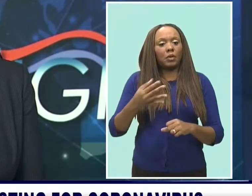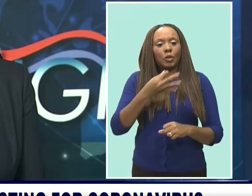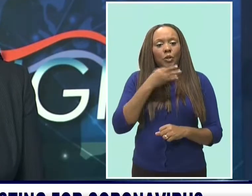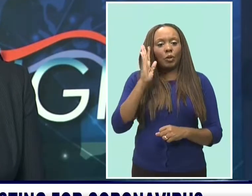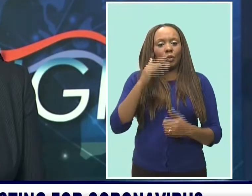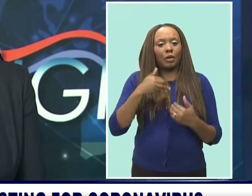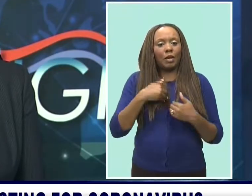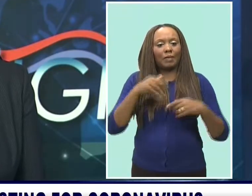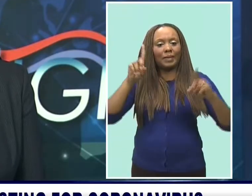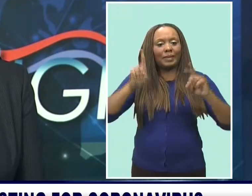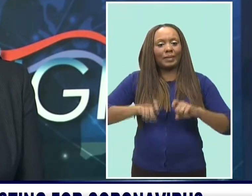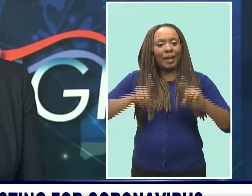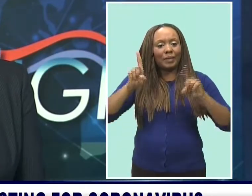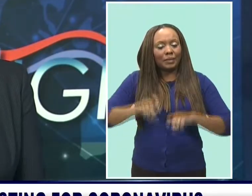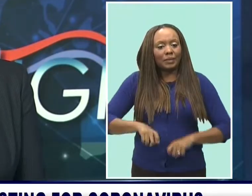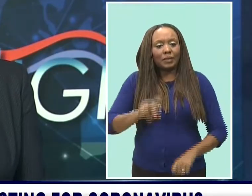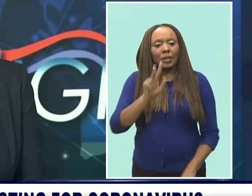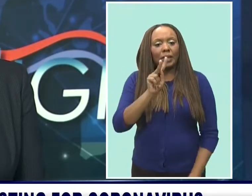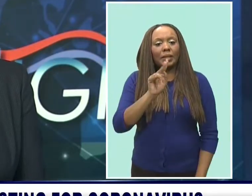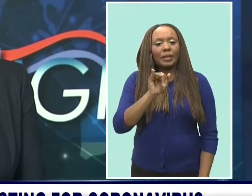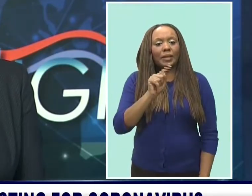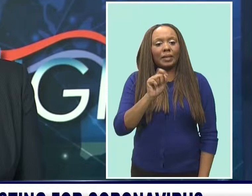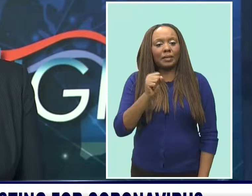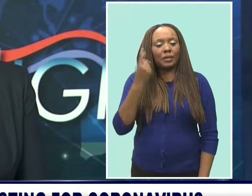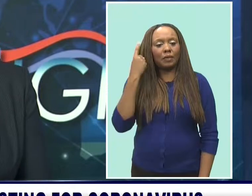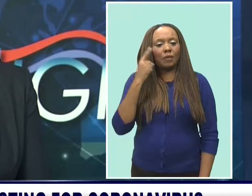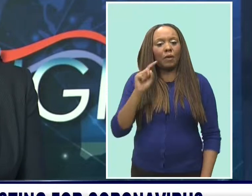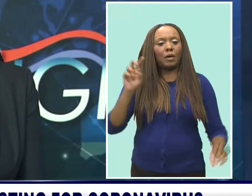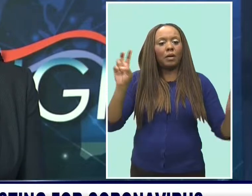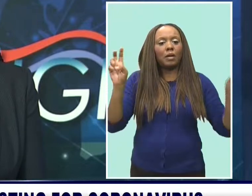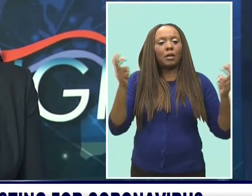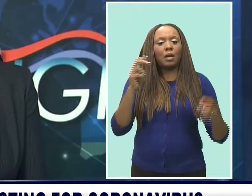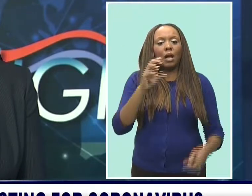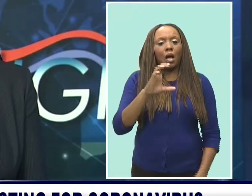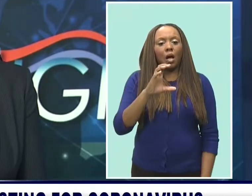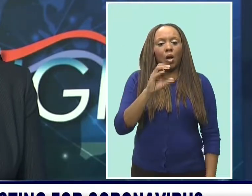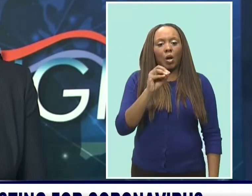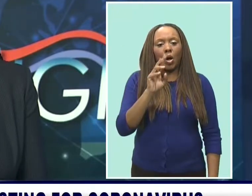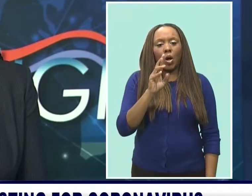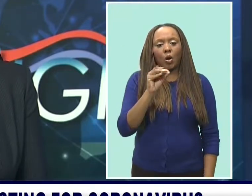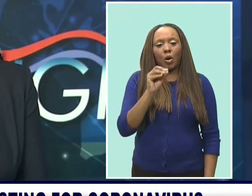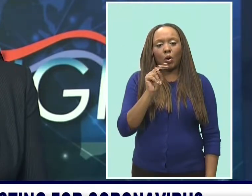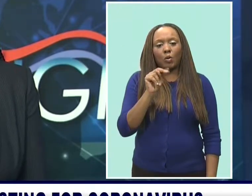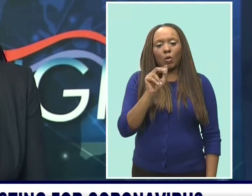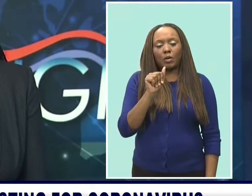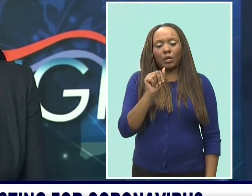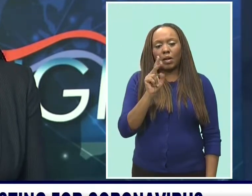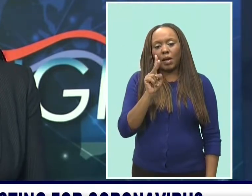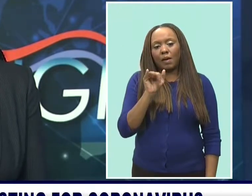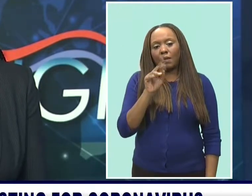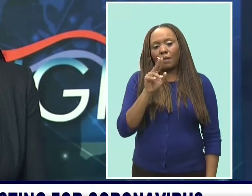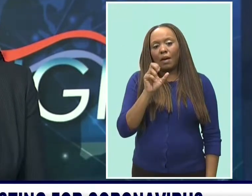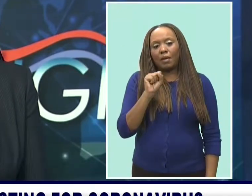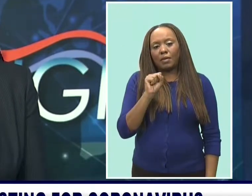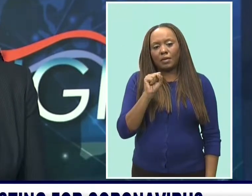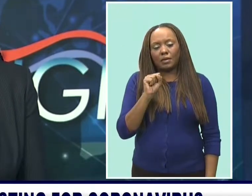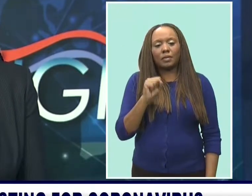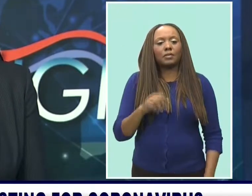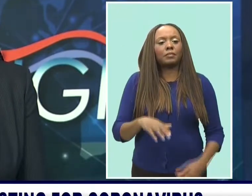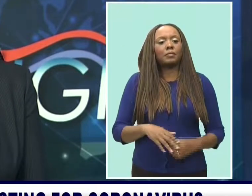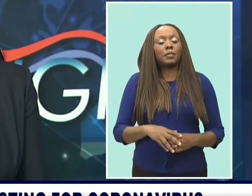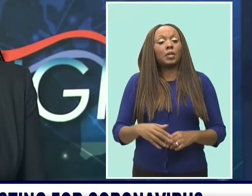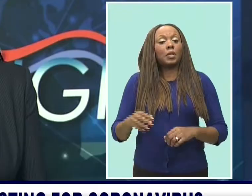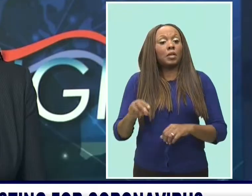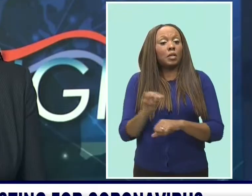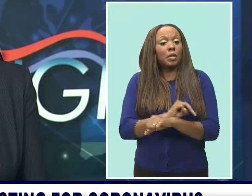for the novel coronavirus. Acting Chief Medical Officer Dr. Kenneth George made the disclosure at the Ministry of Health's public information